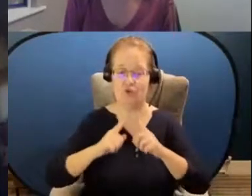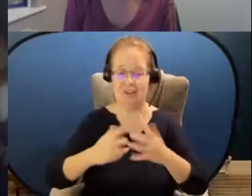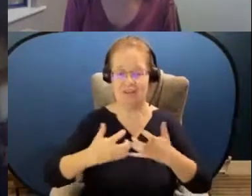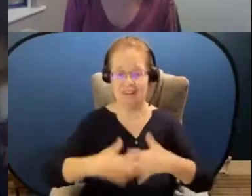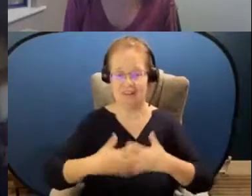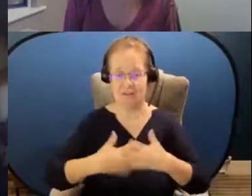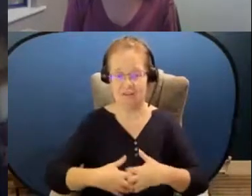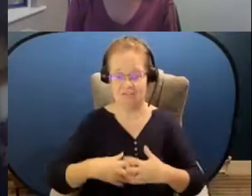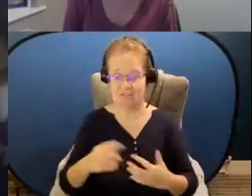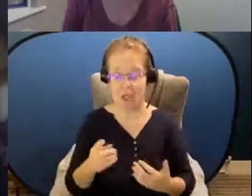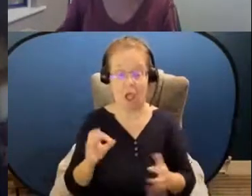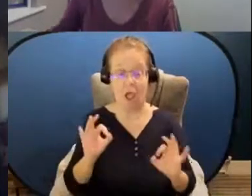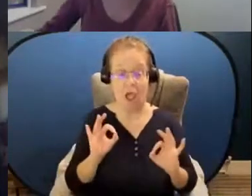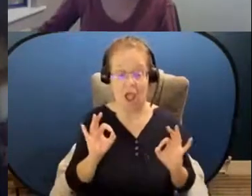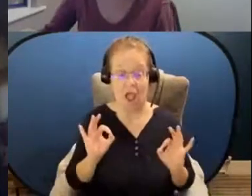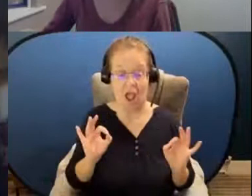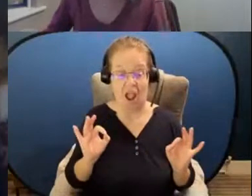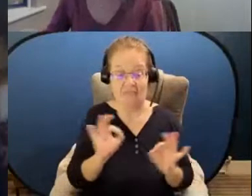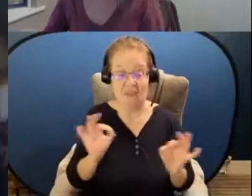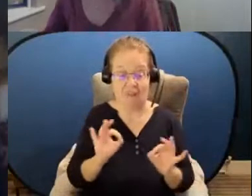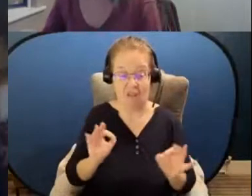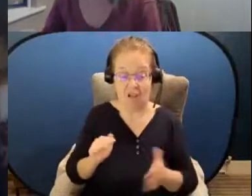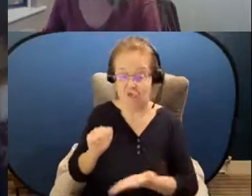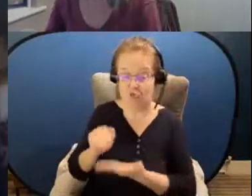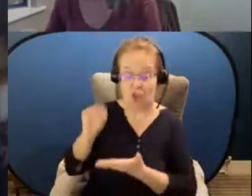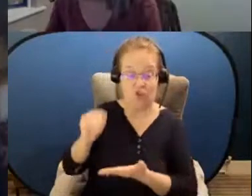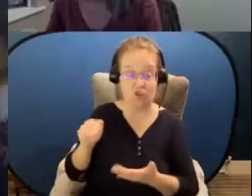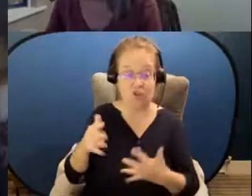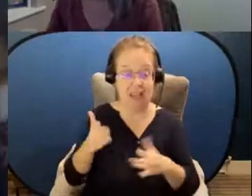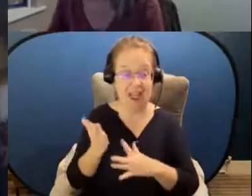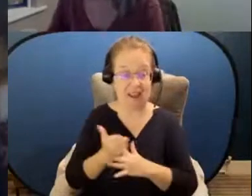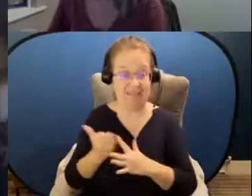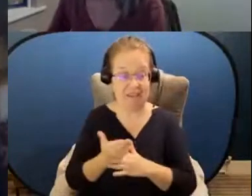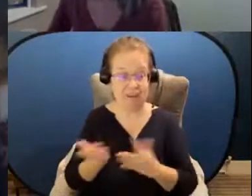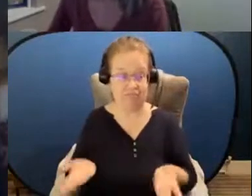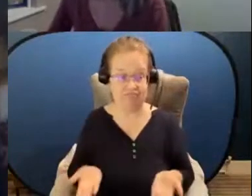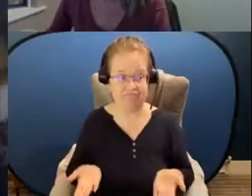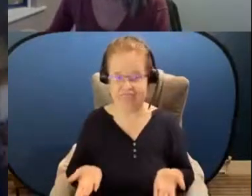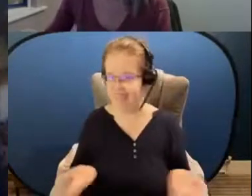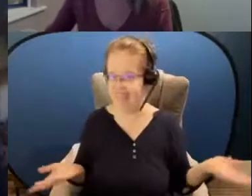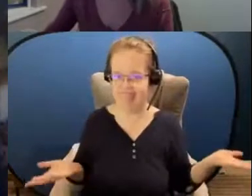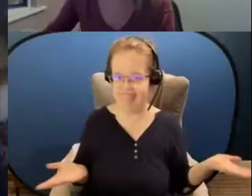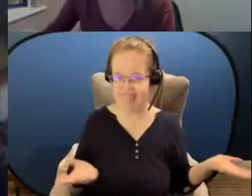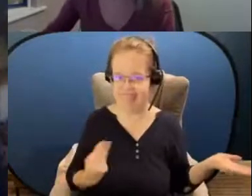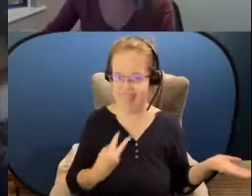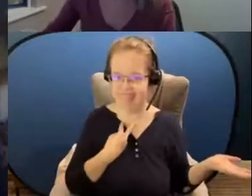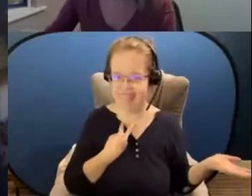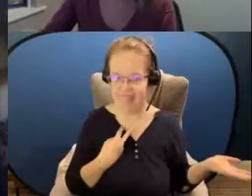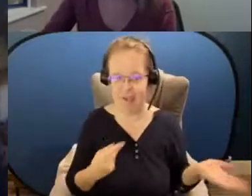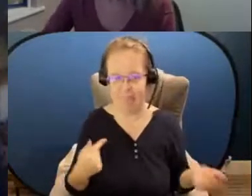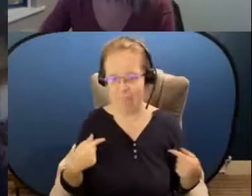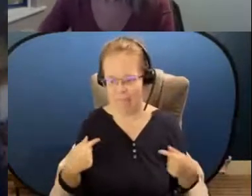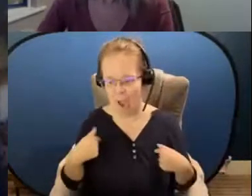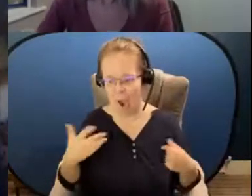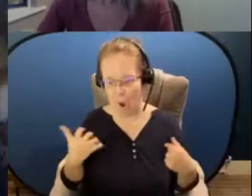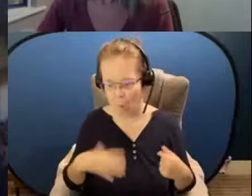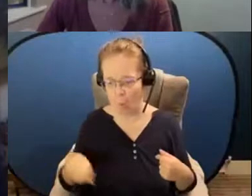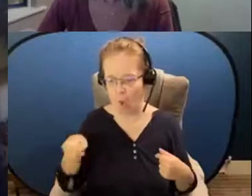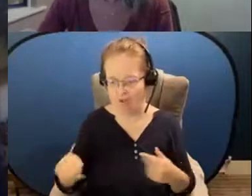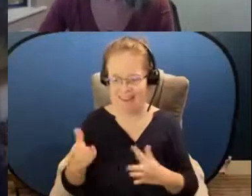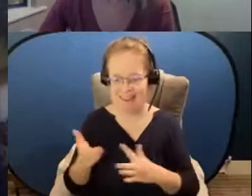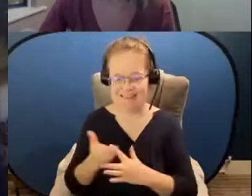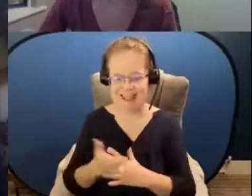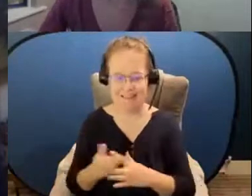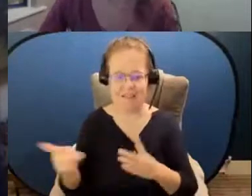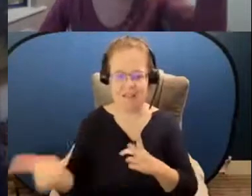word accessibility. And so I want it to be at, main stage in every conference, not that